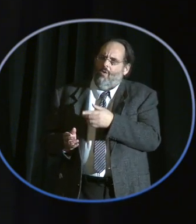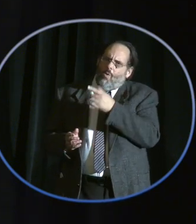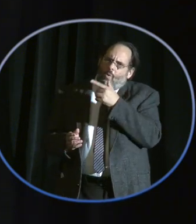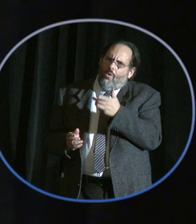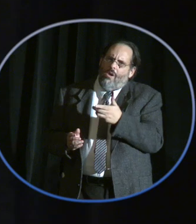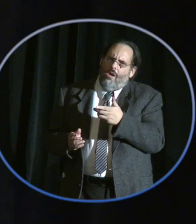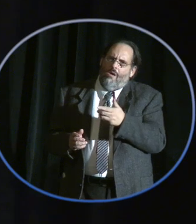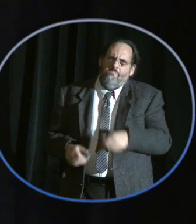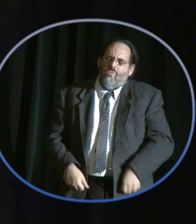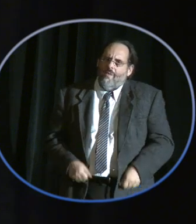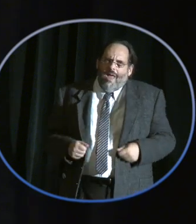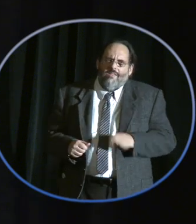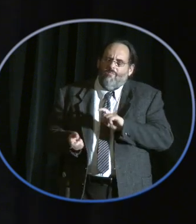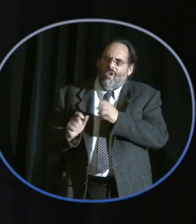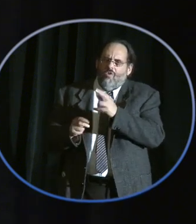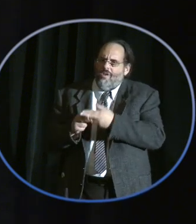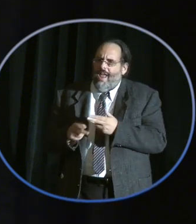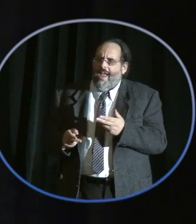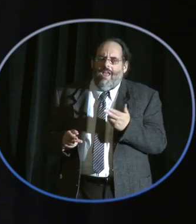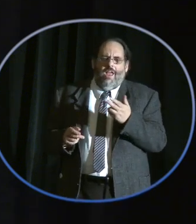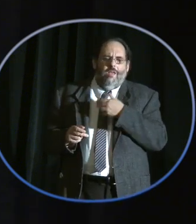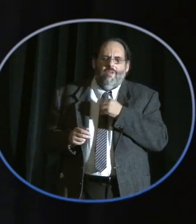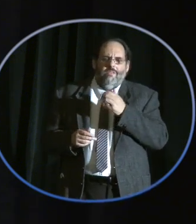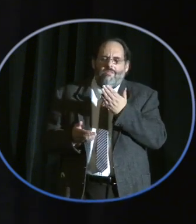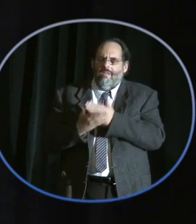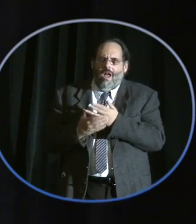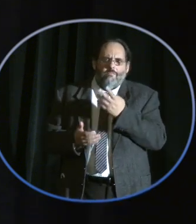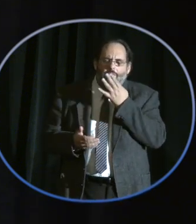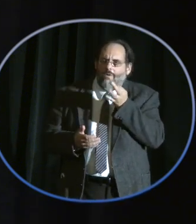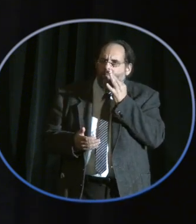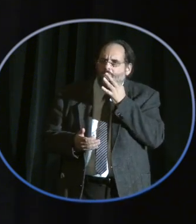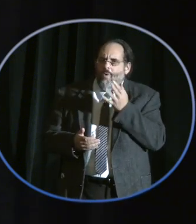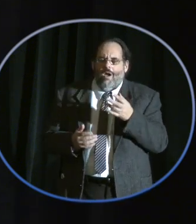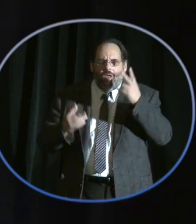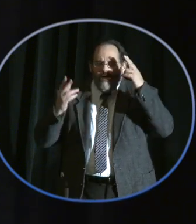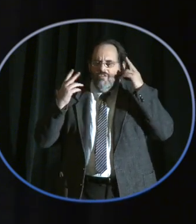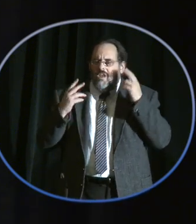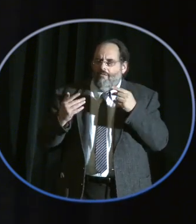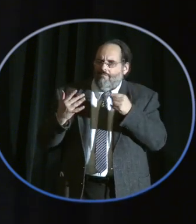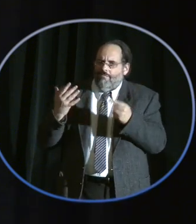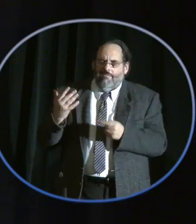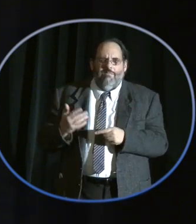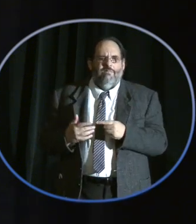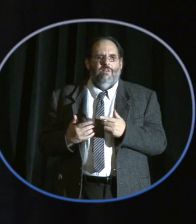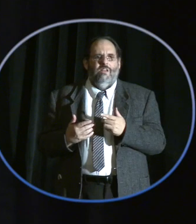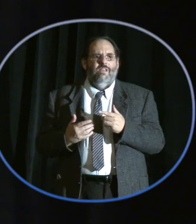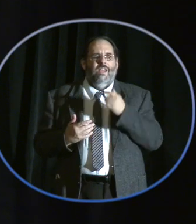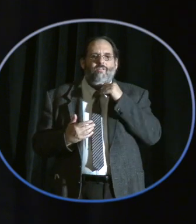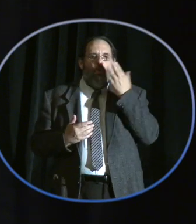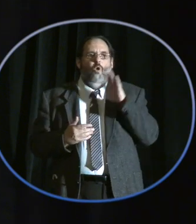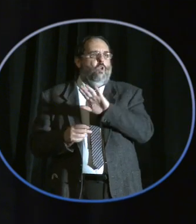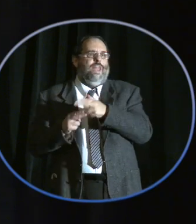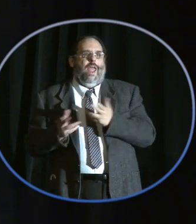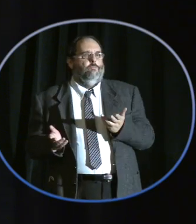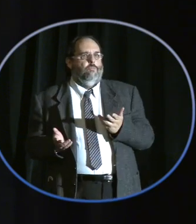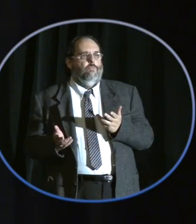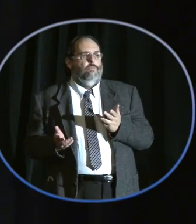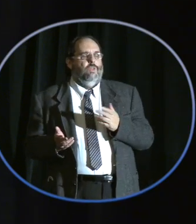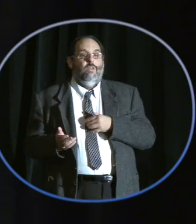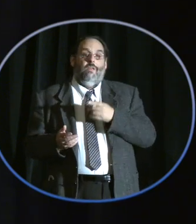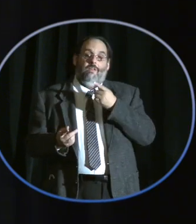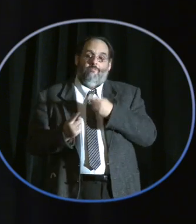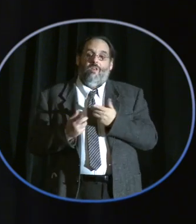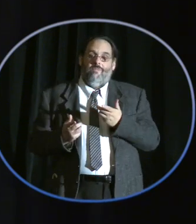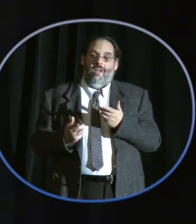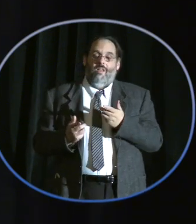your pants up, change your name, take your kids, stop smoking weed, cut your hair, do all these other things without knowing their name, without knowing